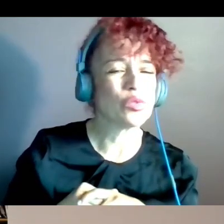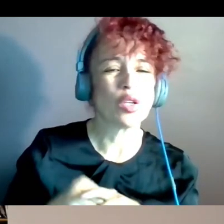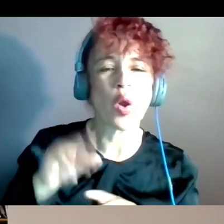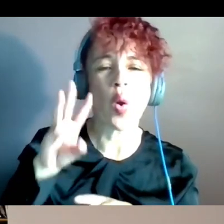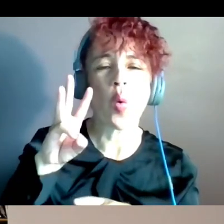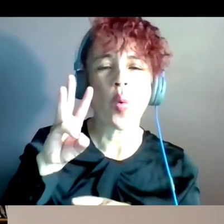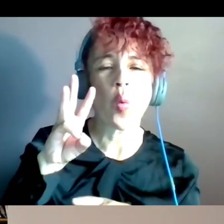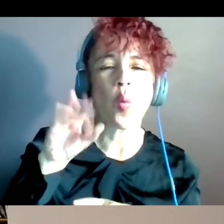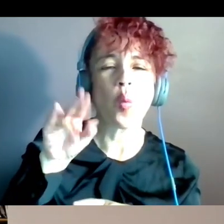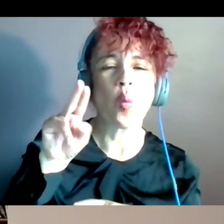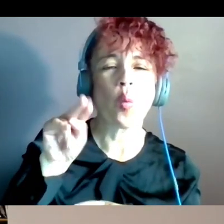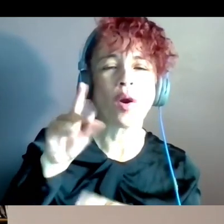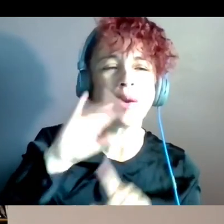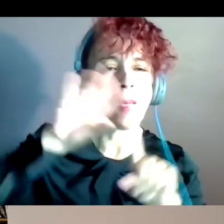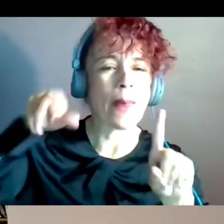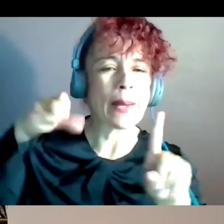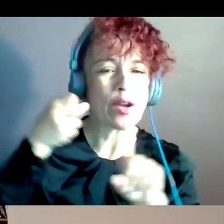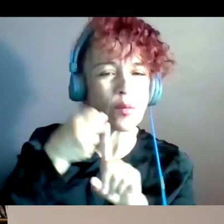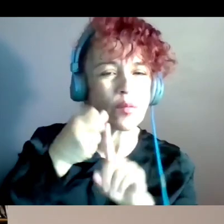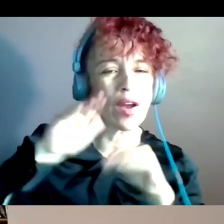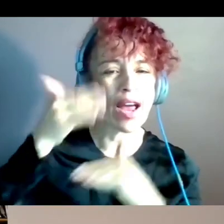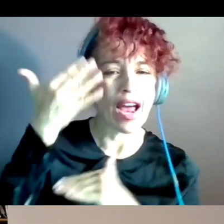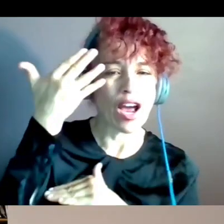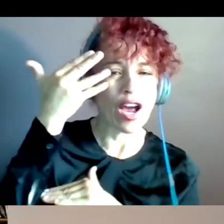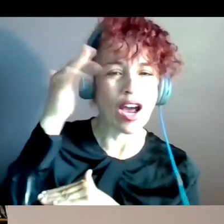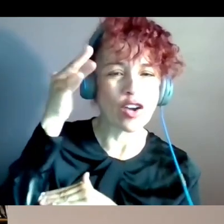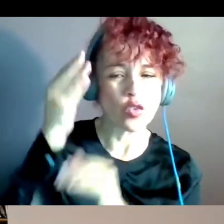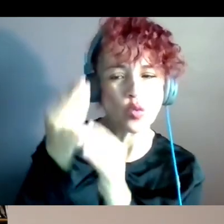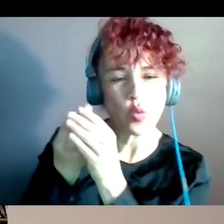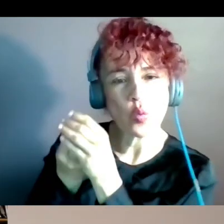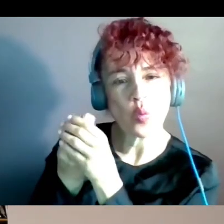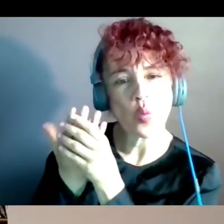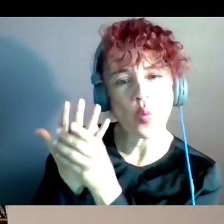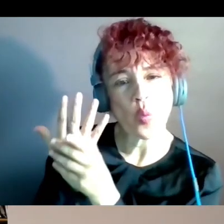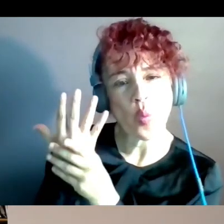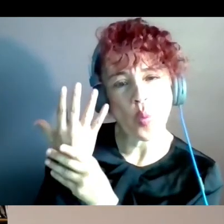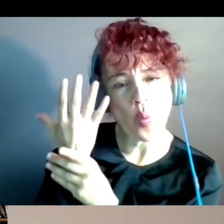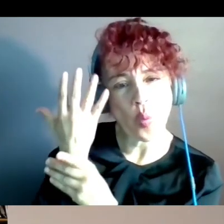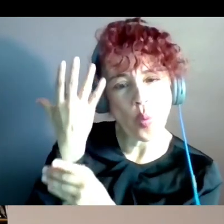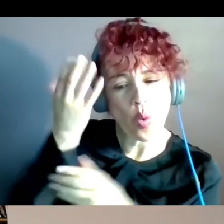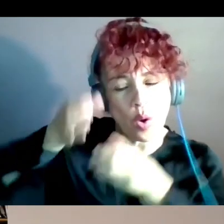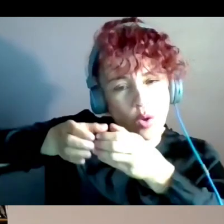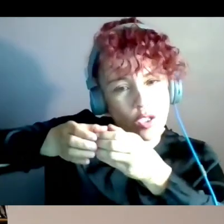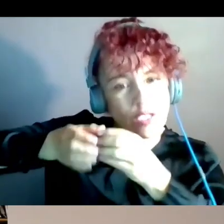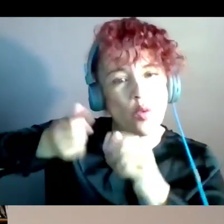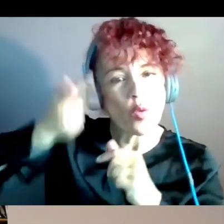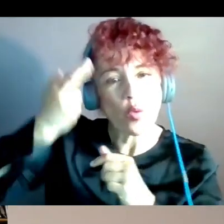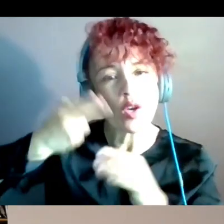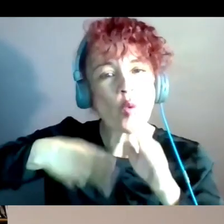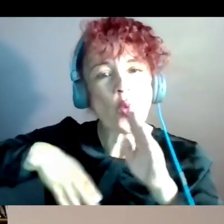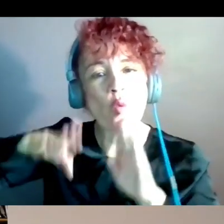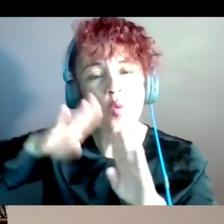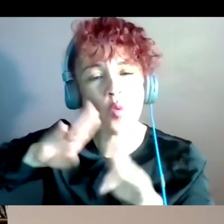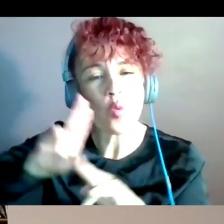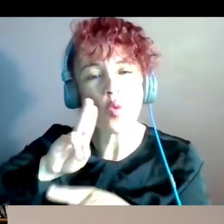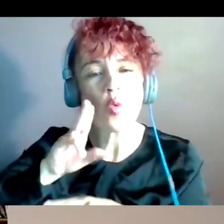windstorms, all these things have an impact on how a tree grows. One of the reasons that many woodworkers get frustrated when they want to use the